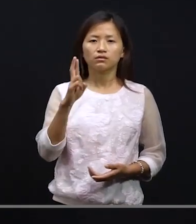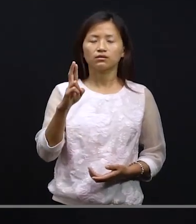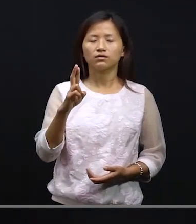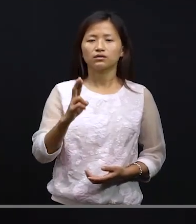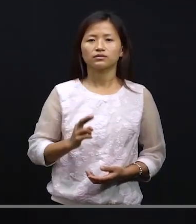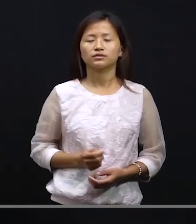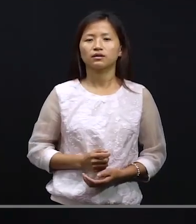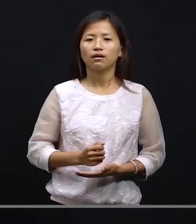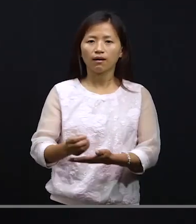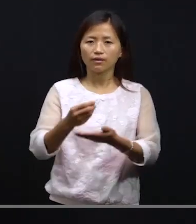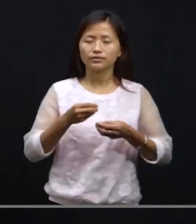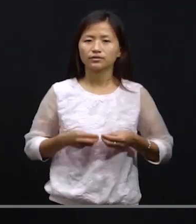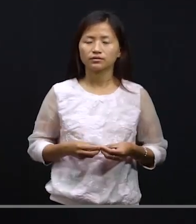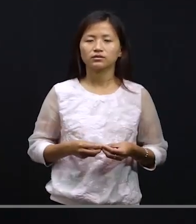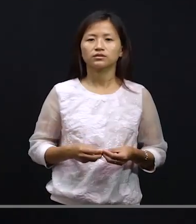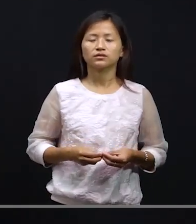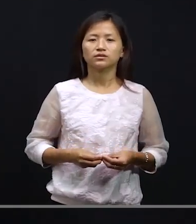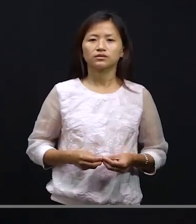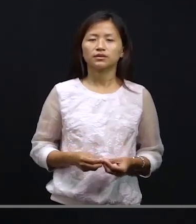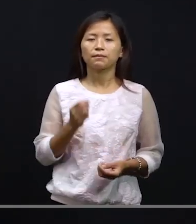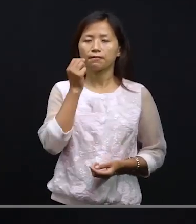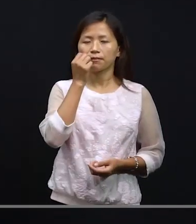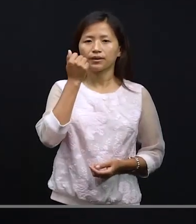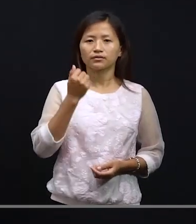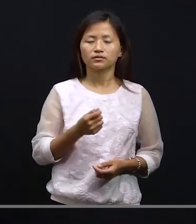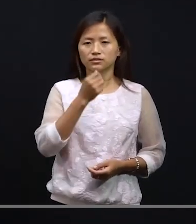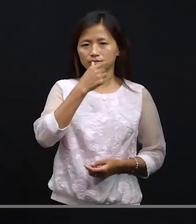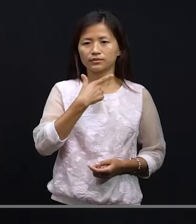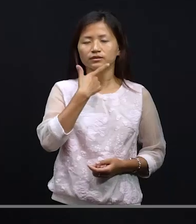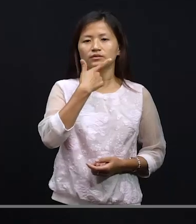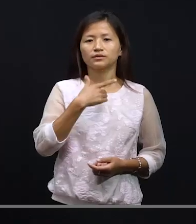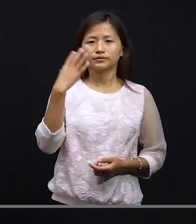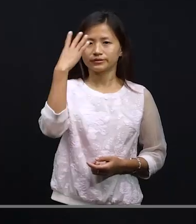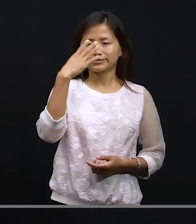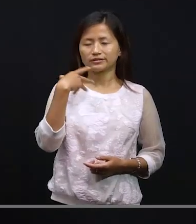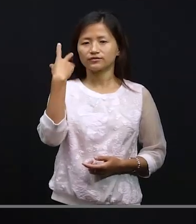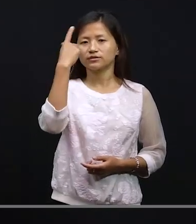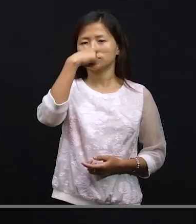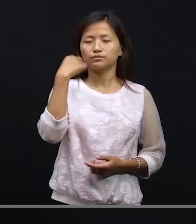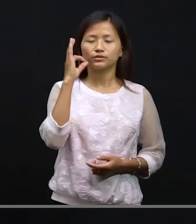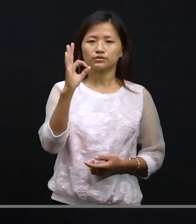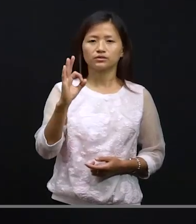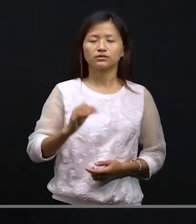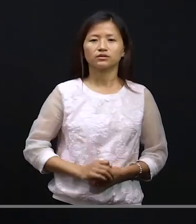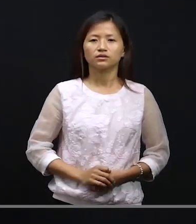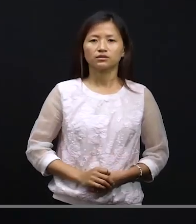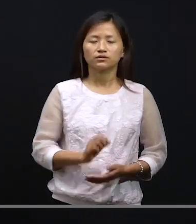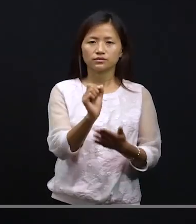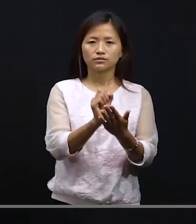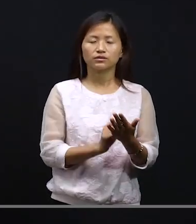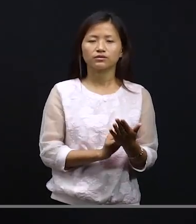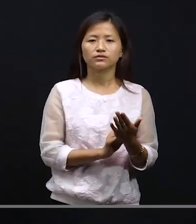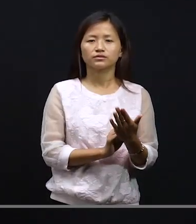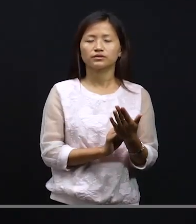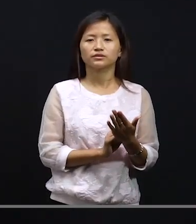her the smile and give him the smile, okay? The smile also signifies beauty, and the writer here, the